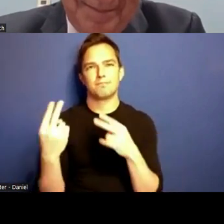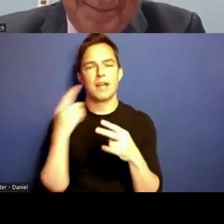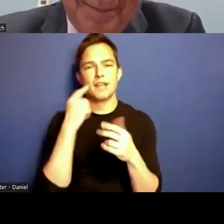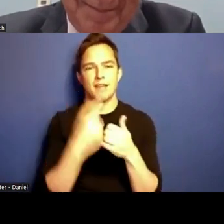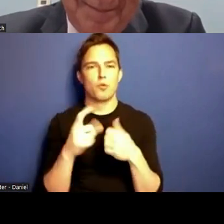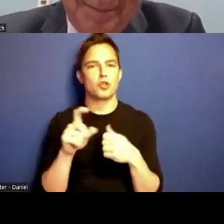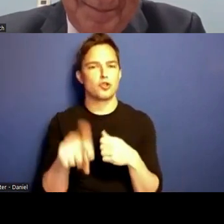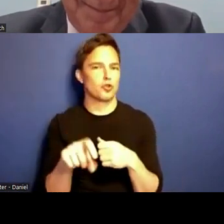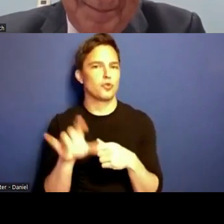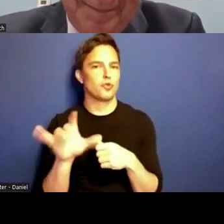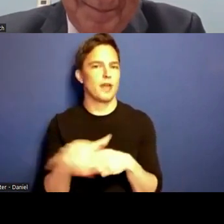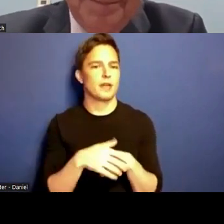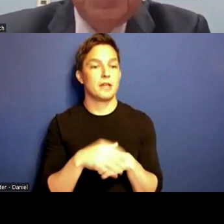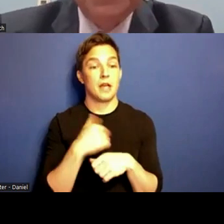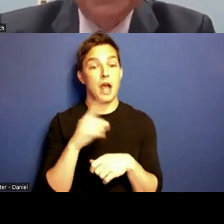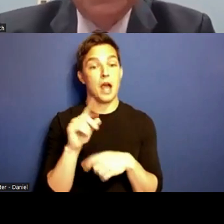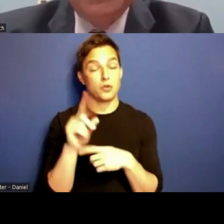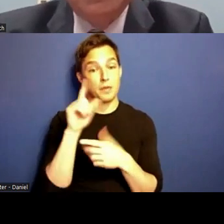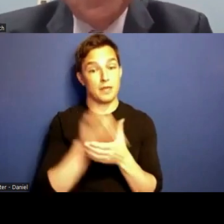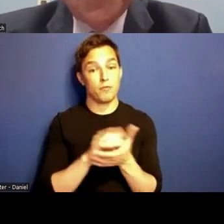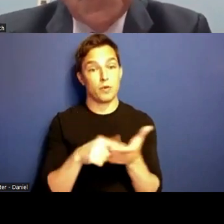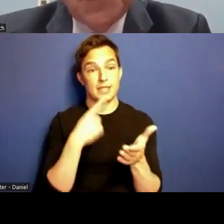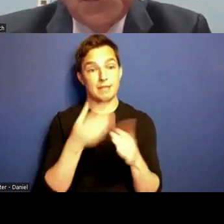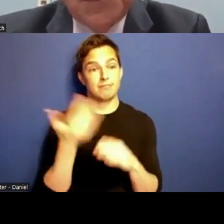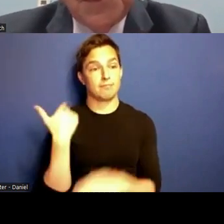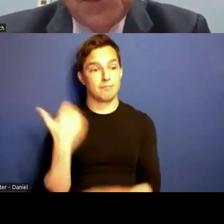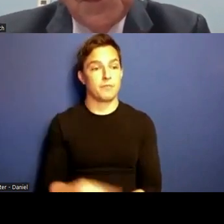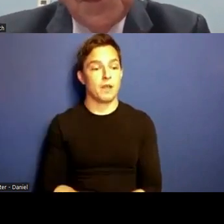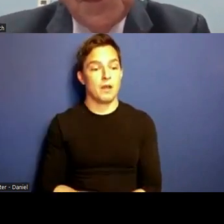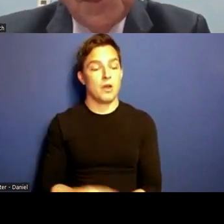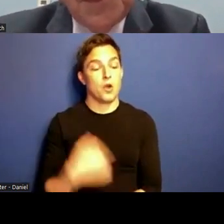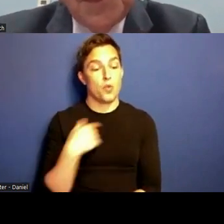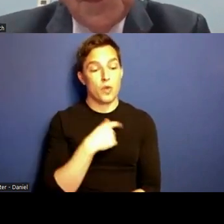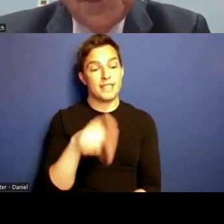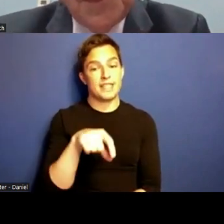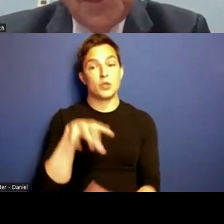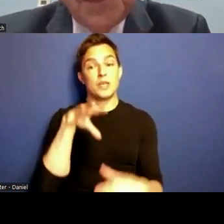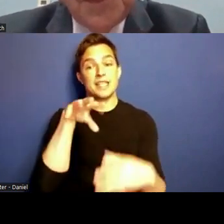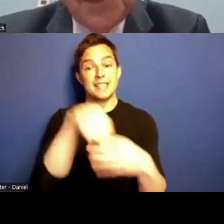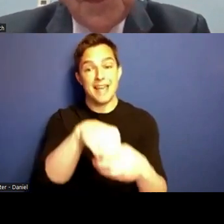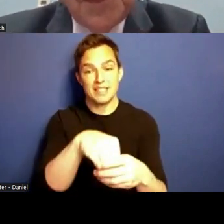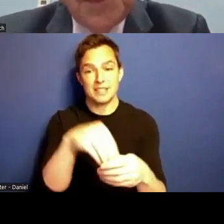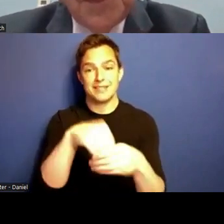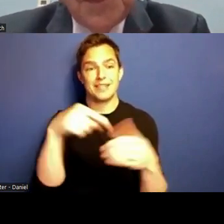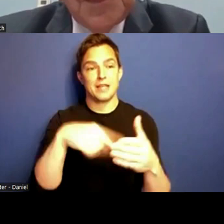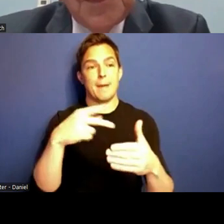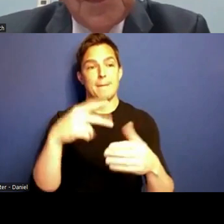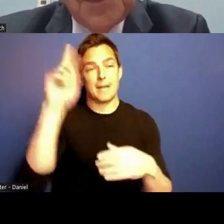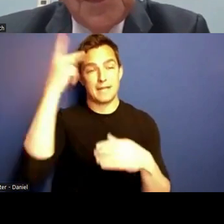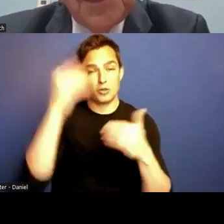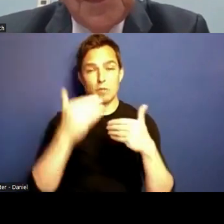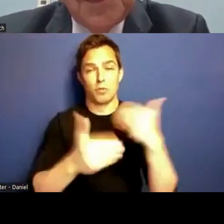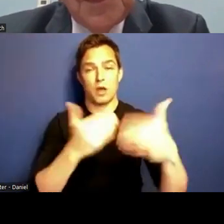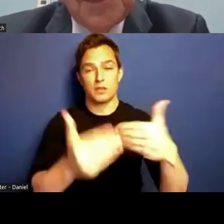that. And I do believe what I said a while ago. We need to engage in the political process. We shouldn't